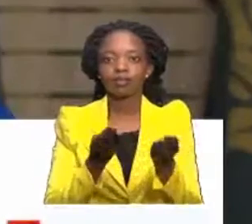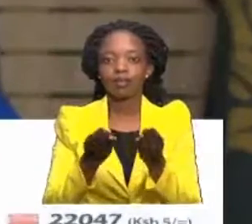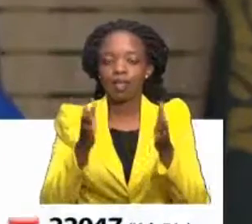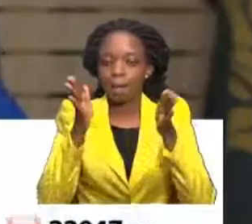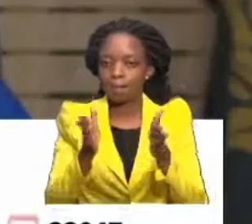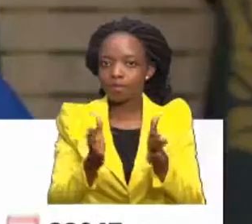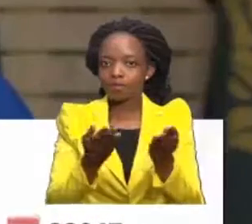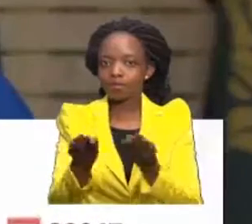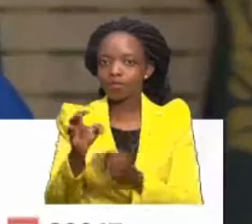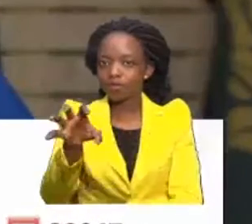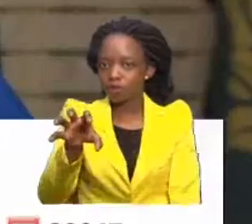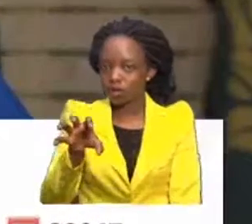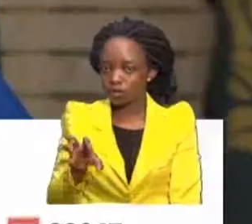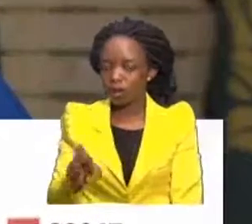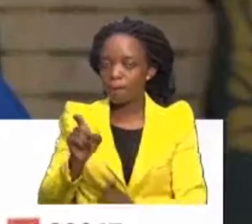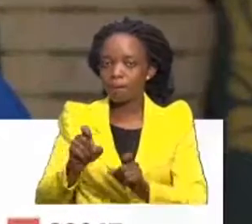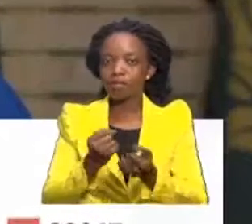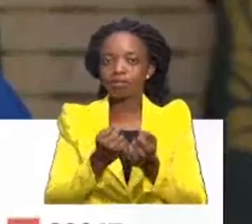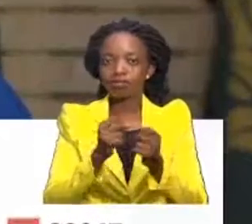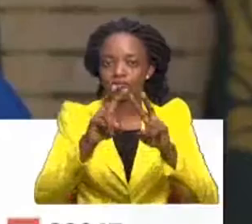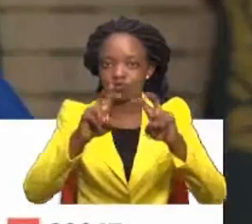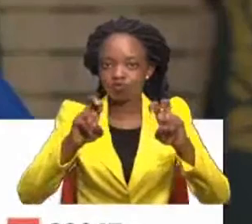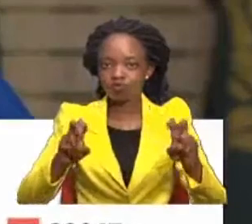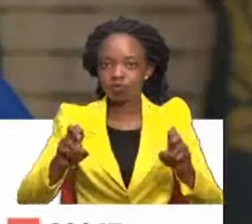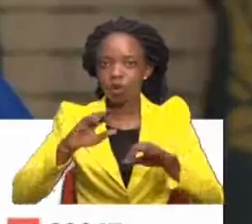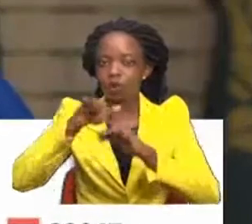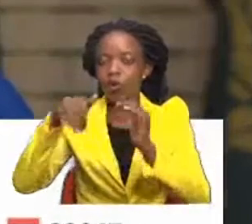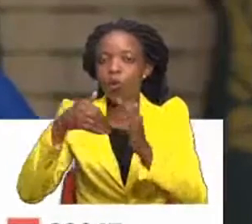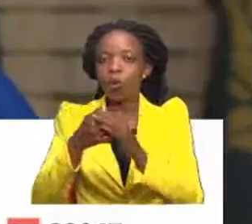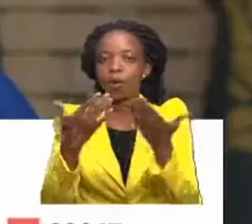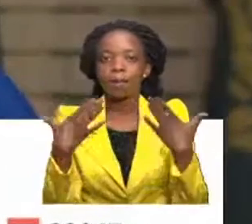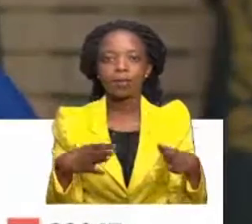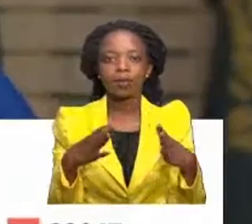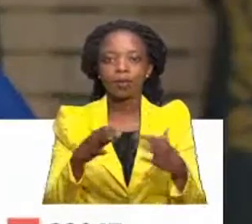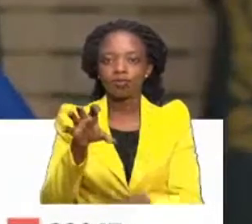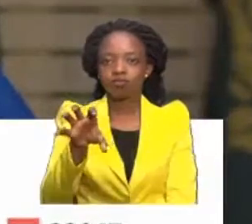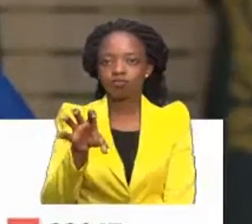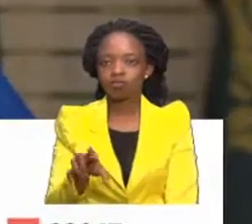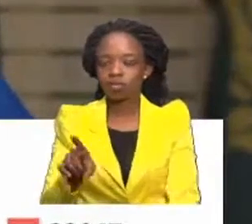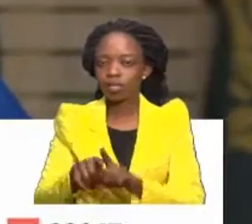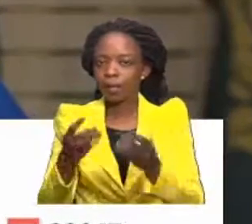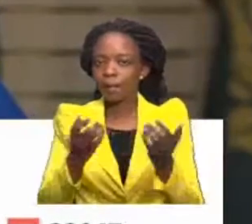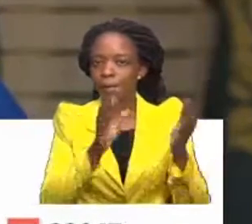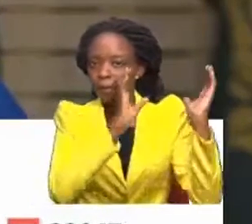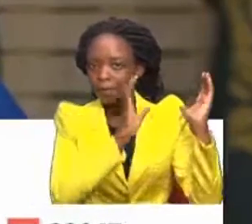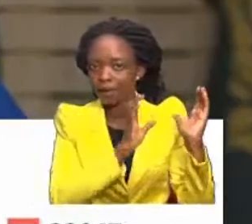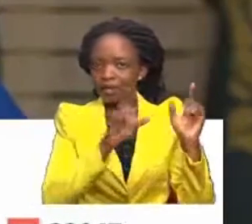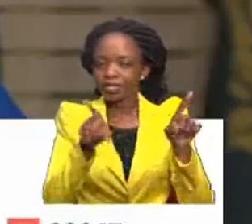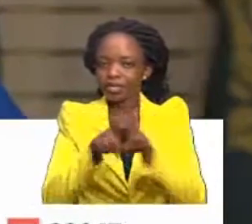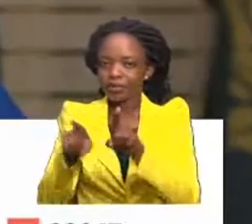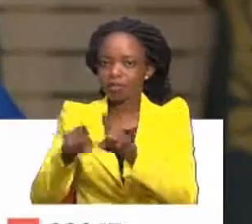service transport should enhance screening of all passengers and luggage as they have done before.